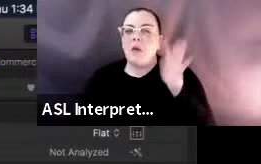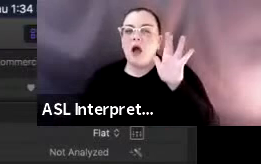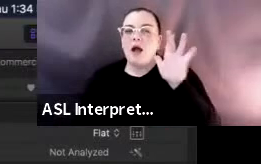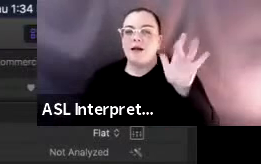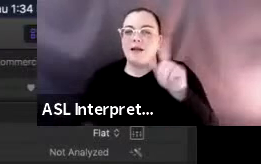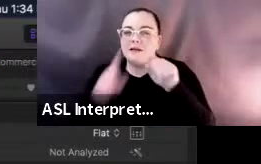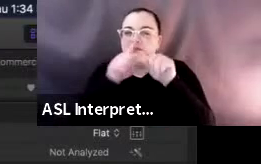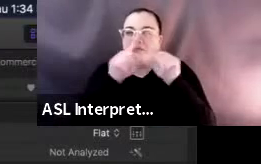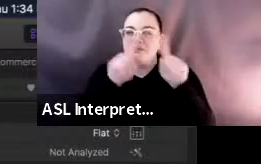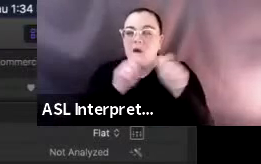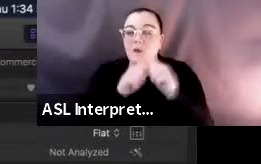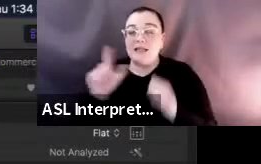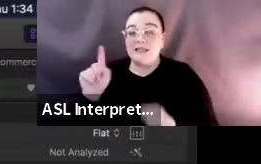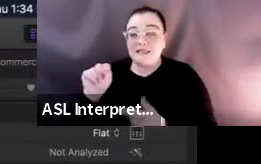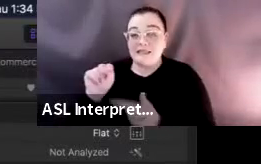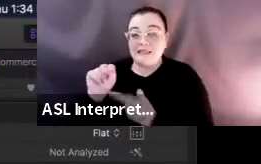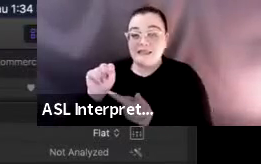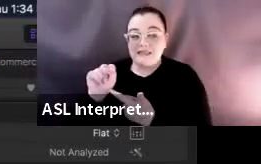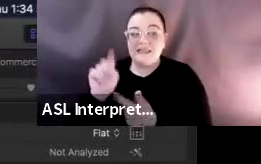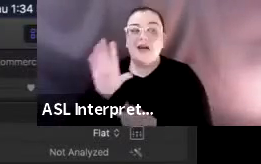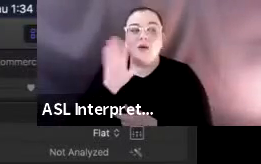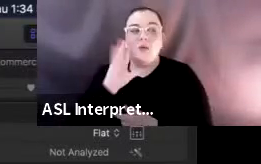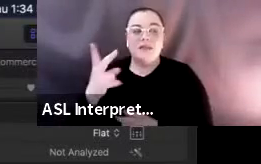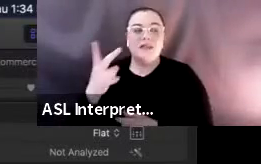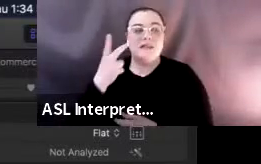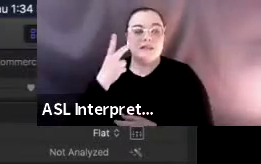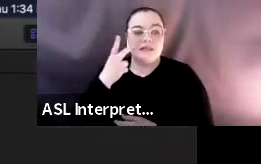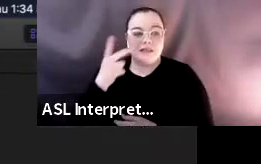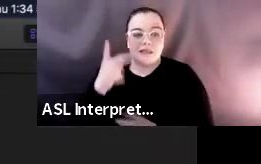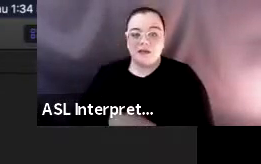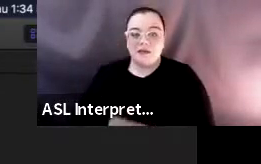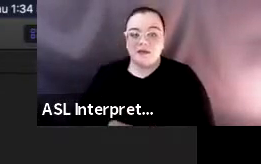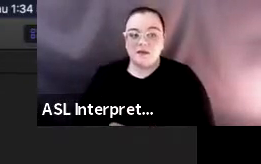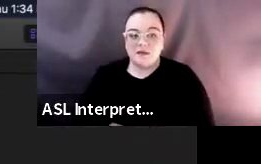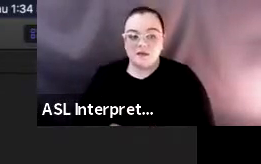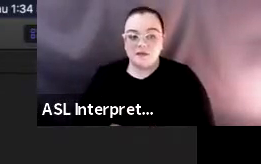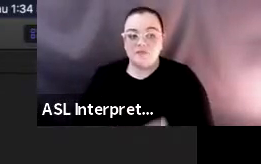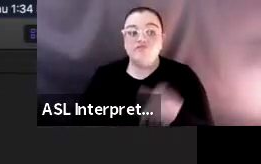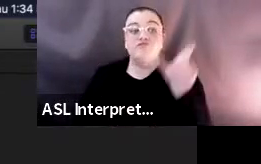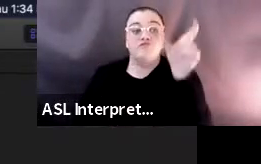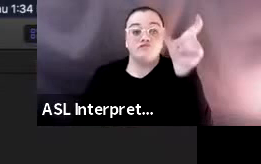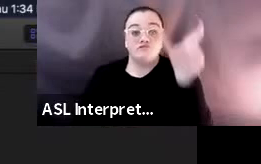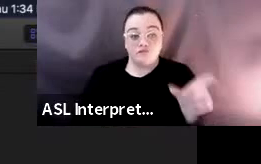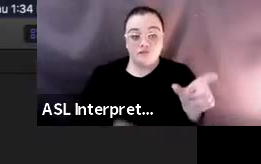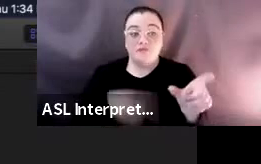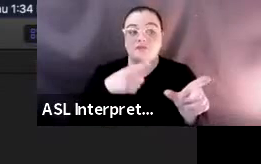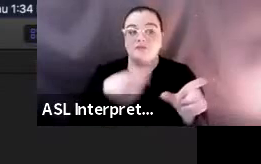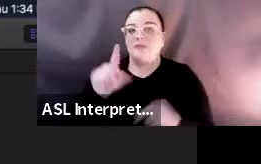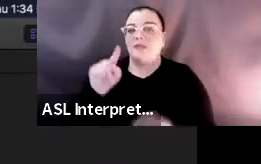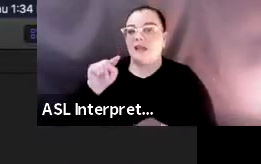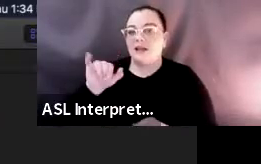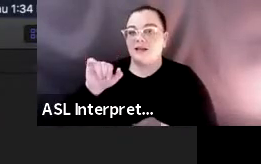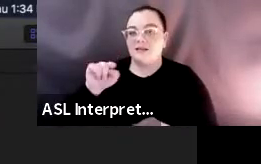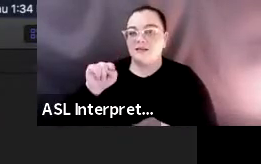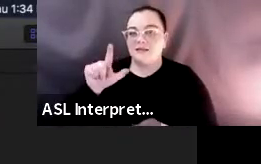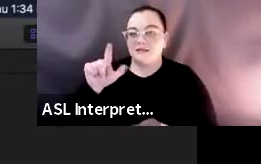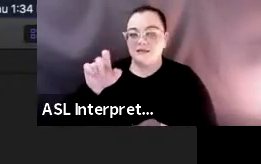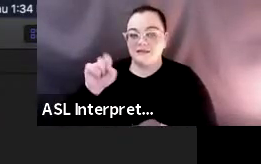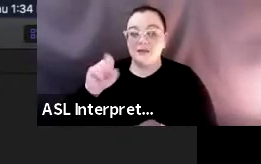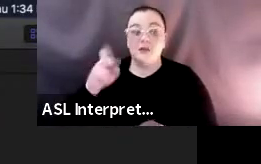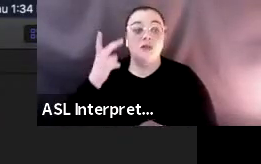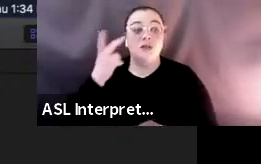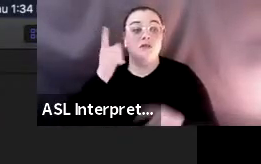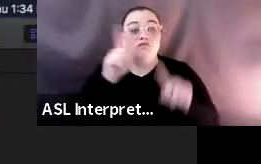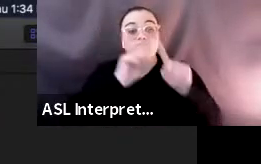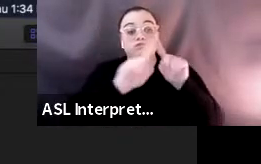T. That's going to open the generators and the titles sidebar. So I'm going to open that. And now you can sort of see there's a whole bunch of options